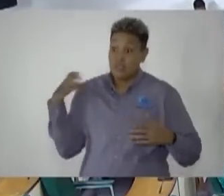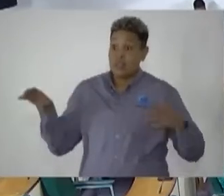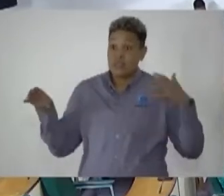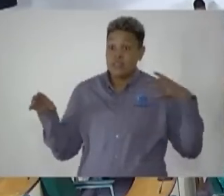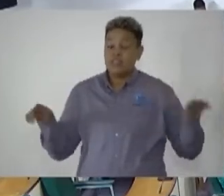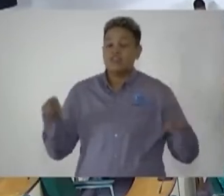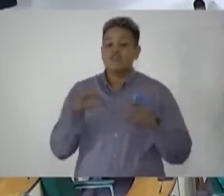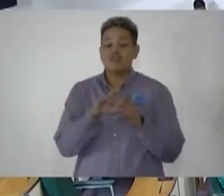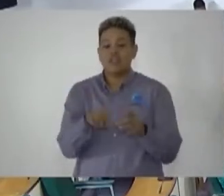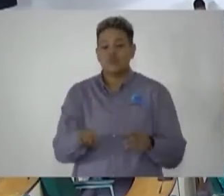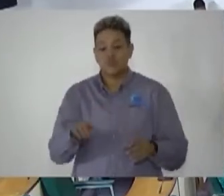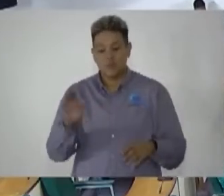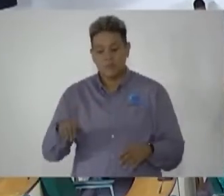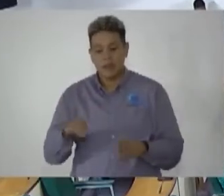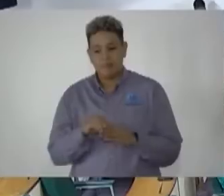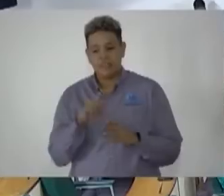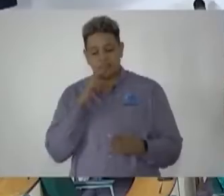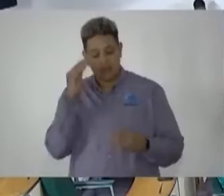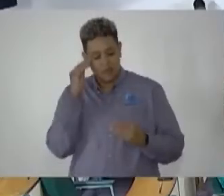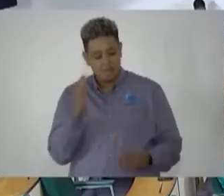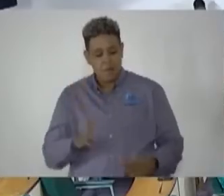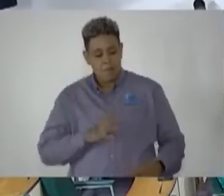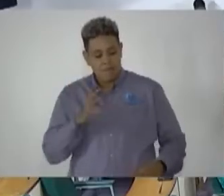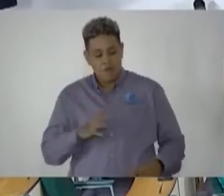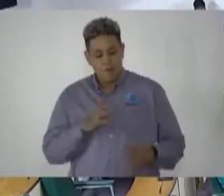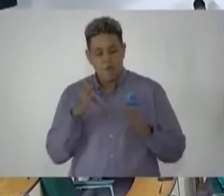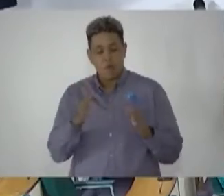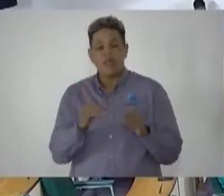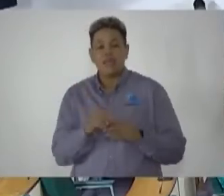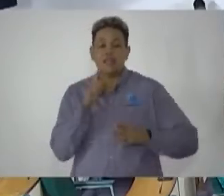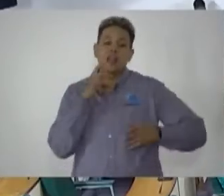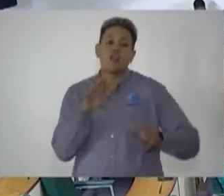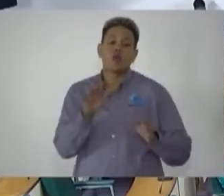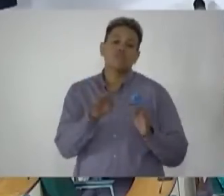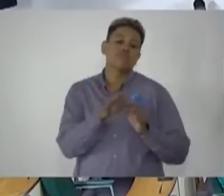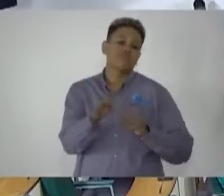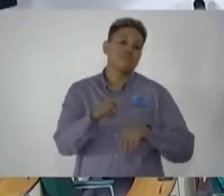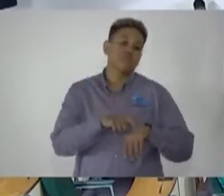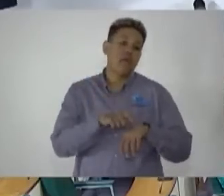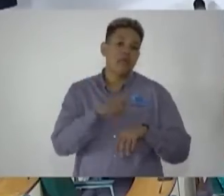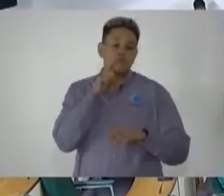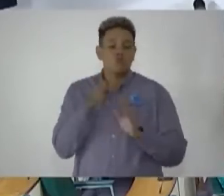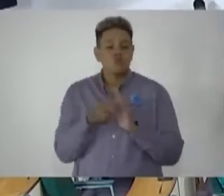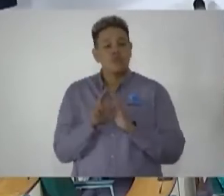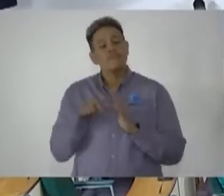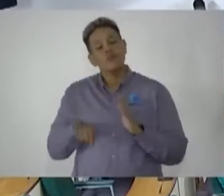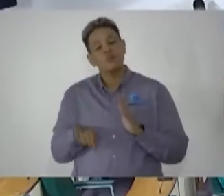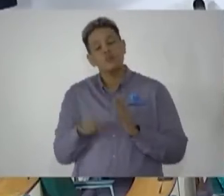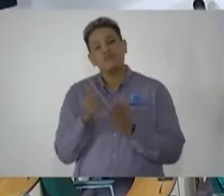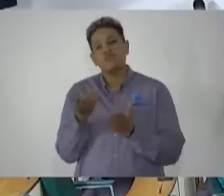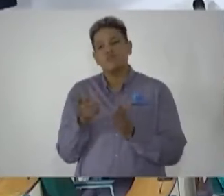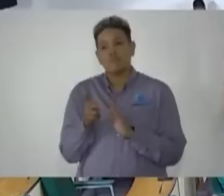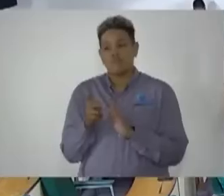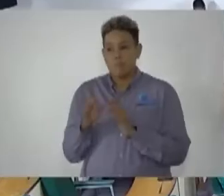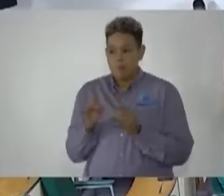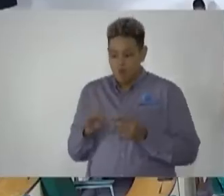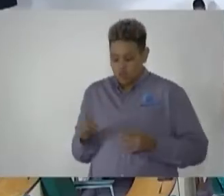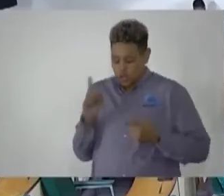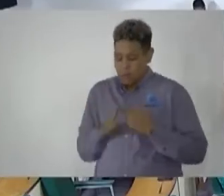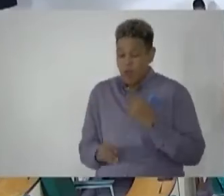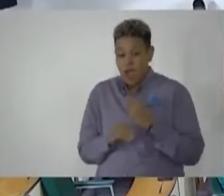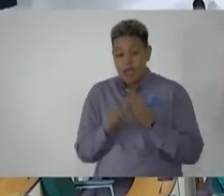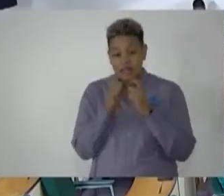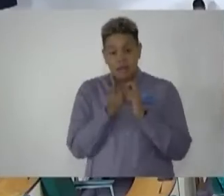Parliament in an informed manner by allowing him time to review the motion and